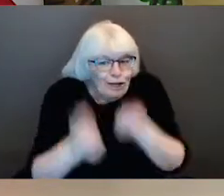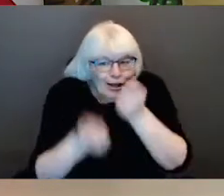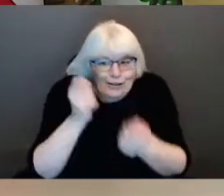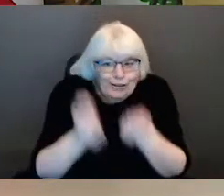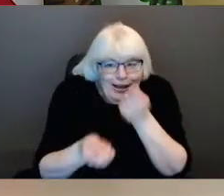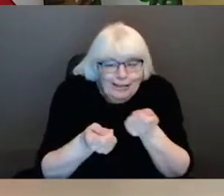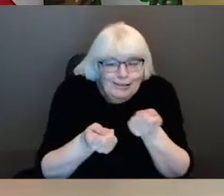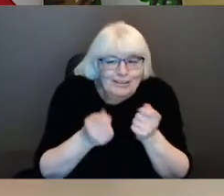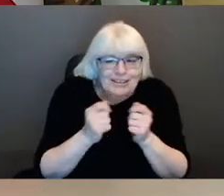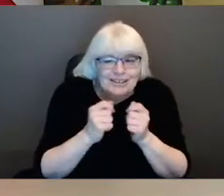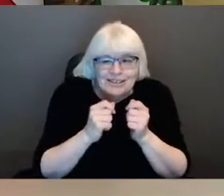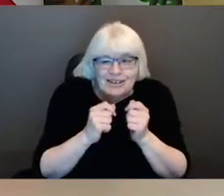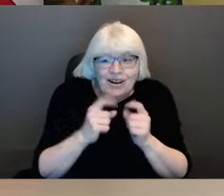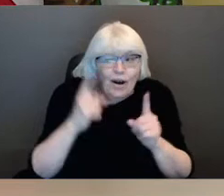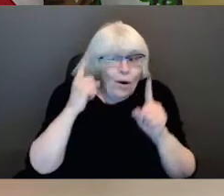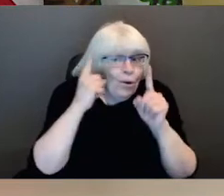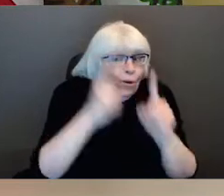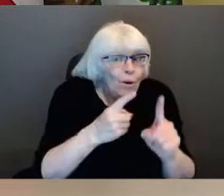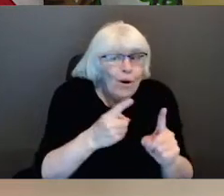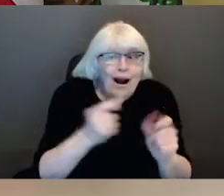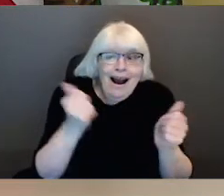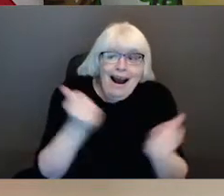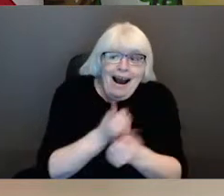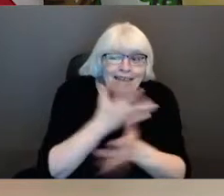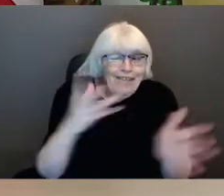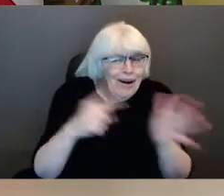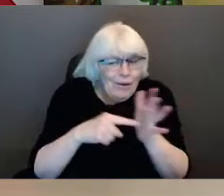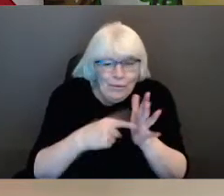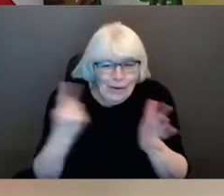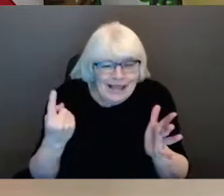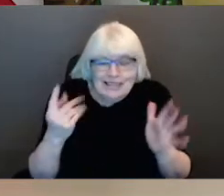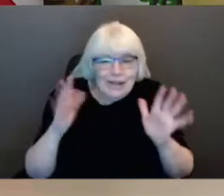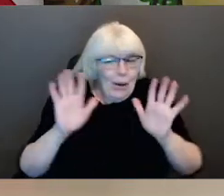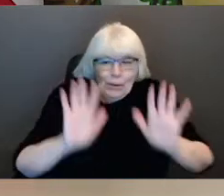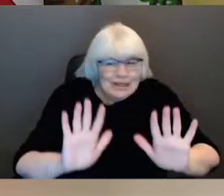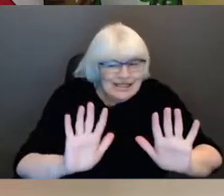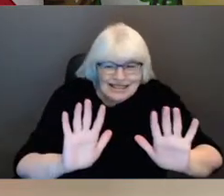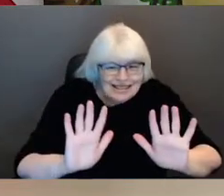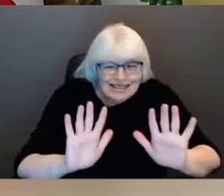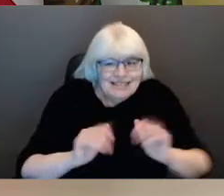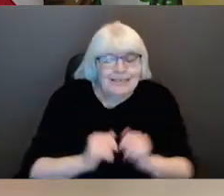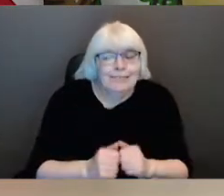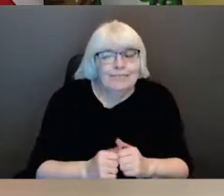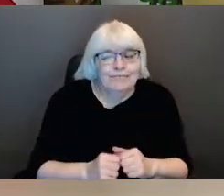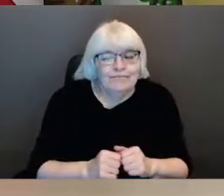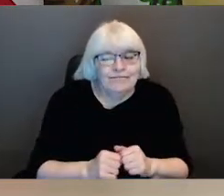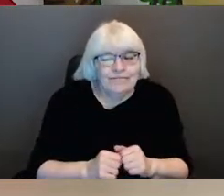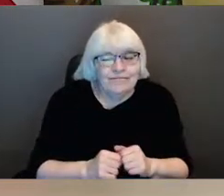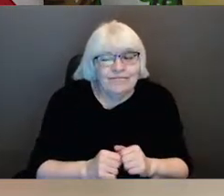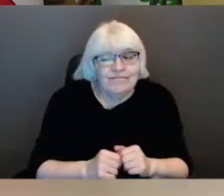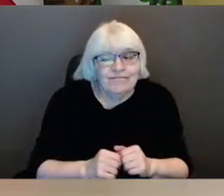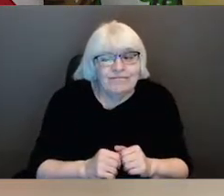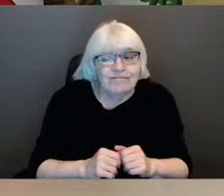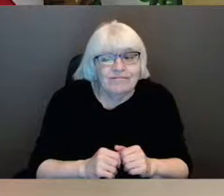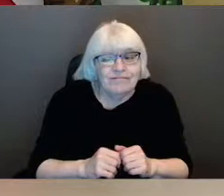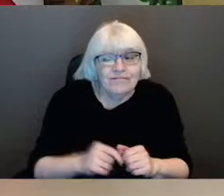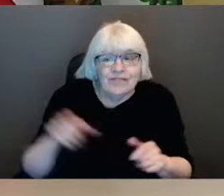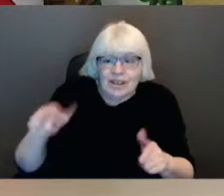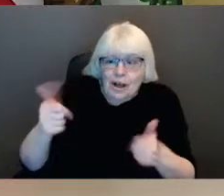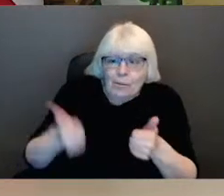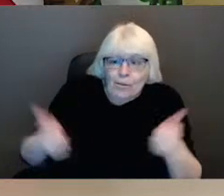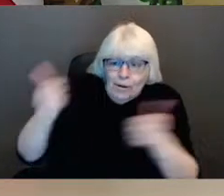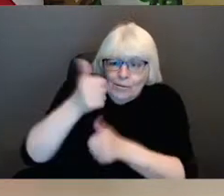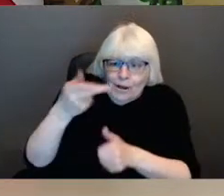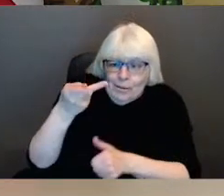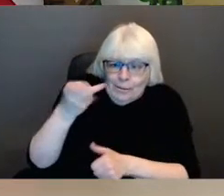not do everything all at once, and that if we talk about outlining it, and I think the Premier has talked about it, I think we all want to have